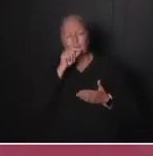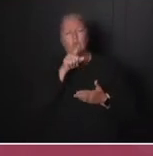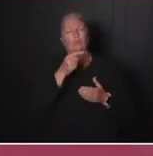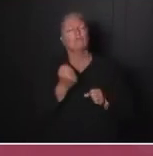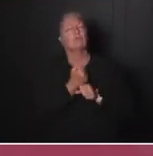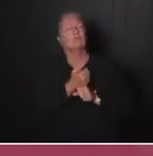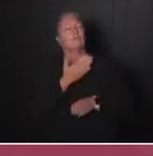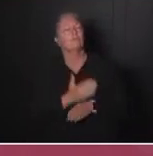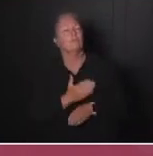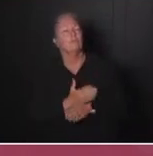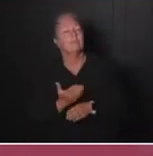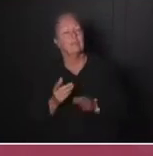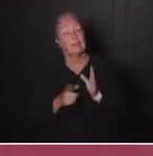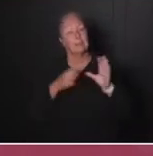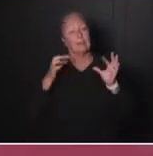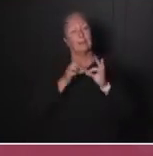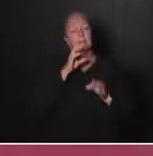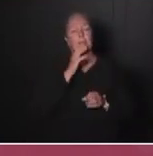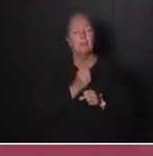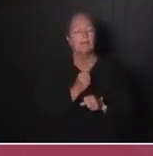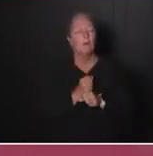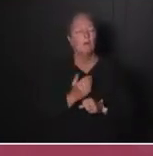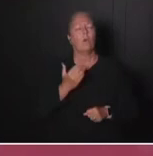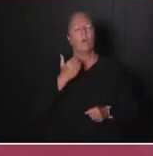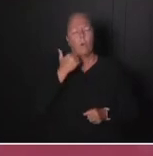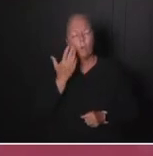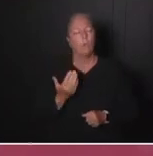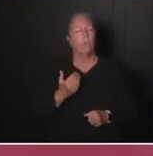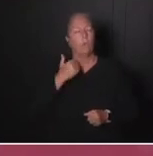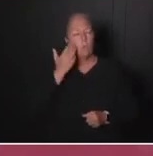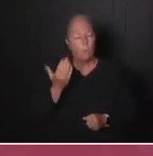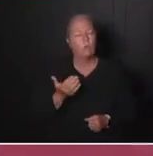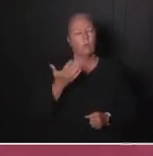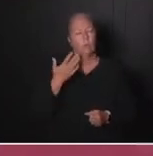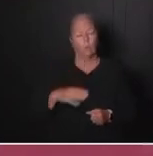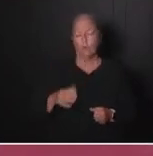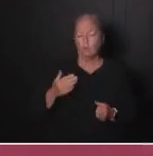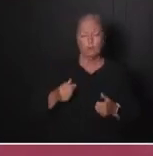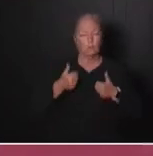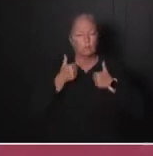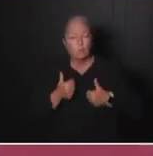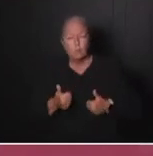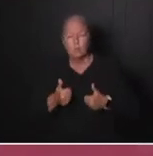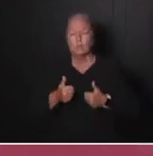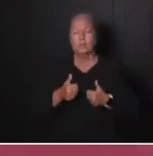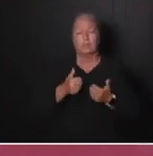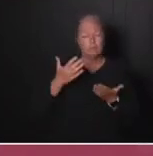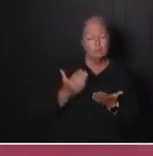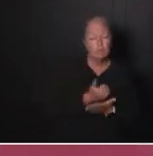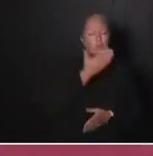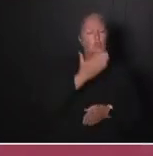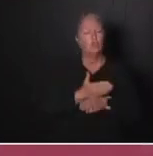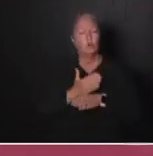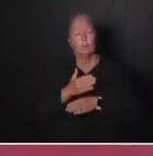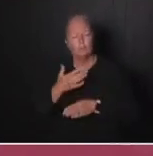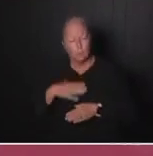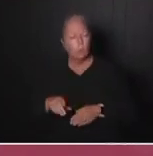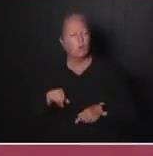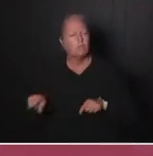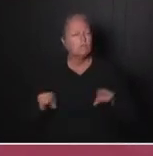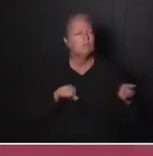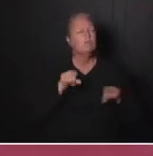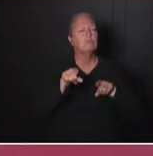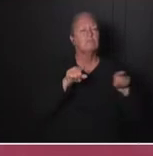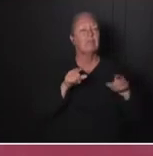A Labor government will always prioritise the creation of good, secure jobs. And that